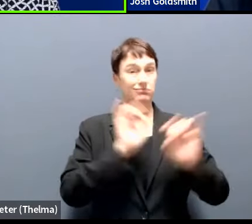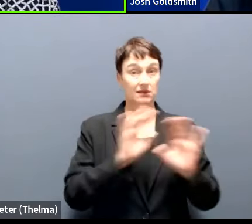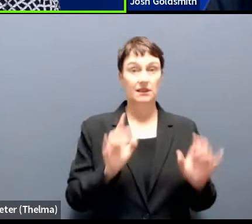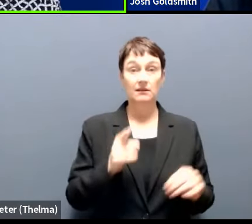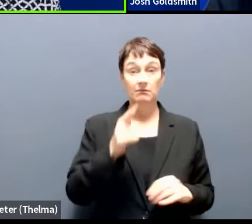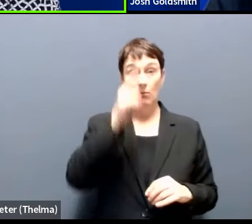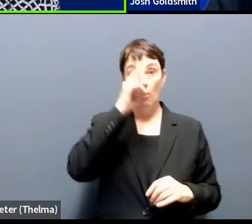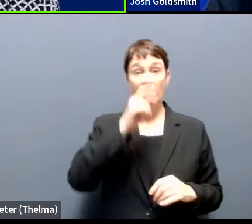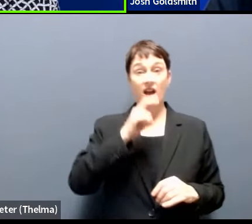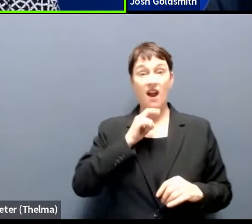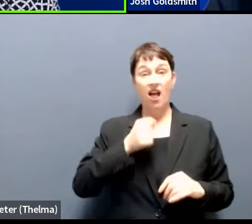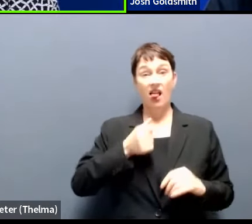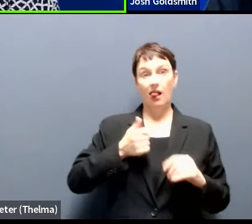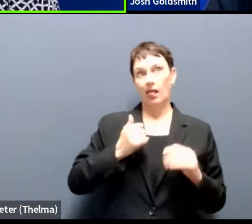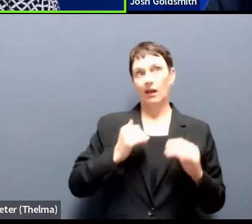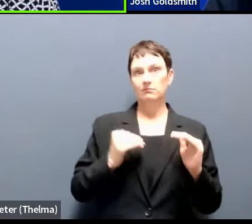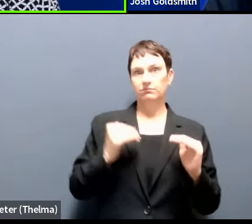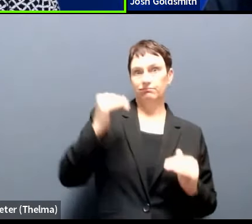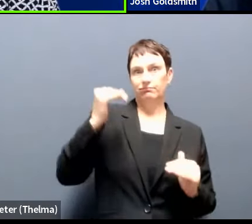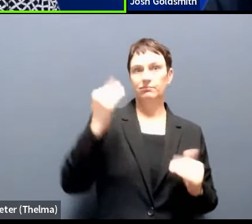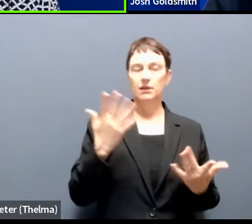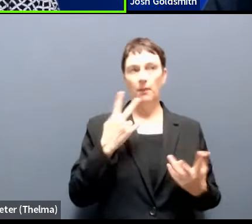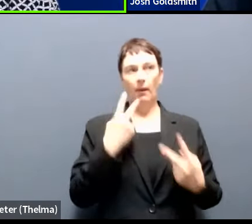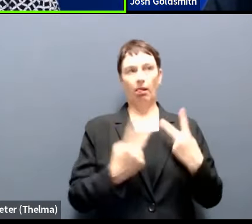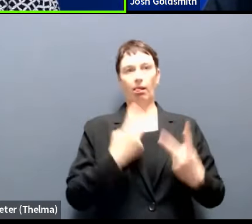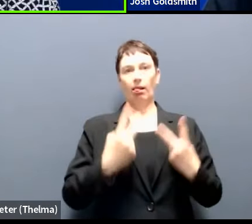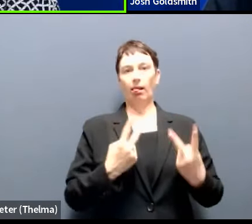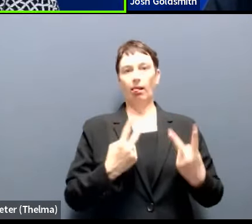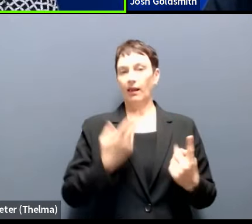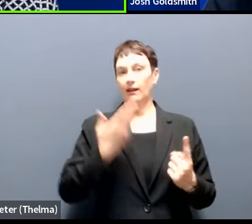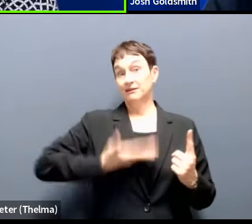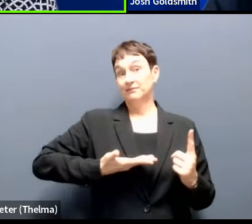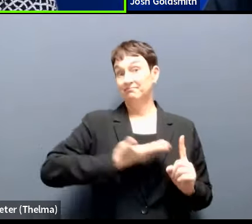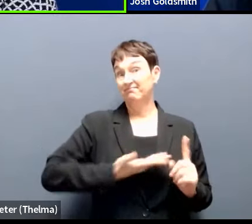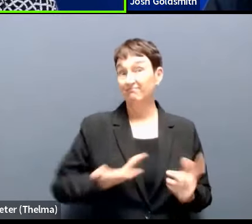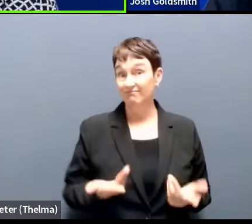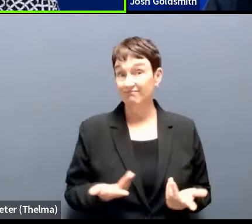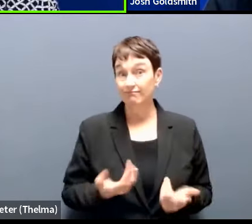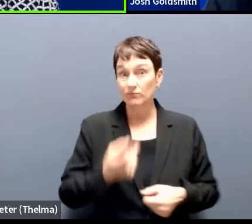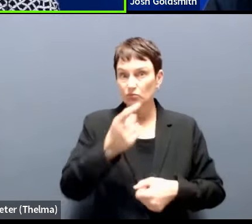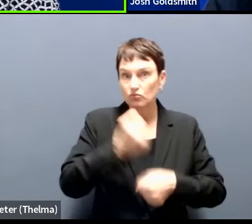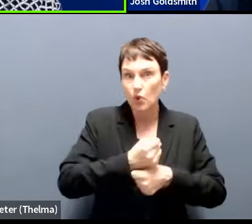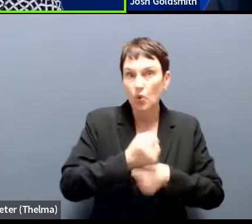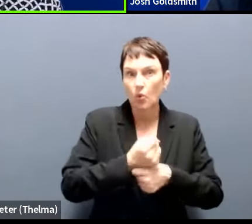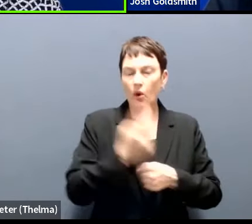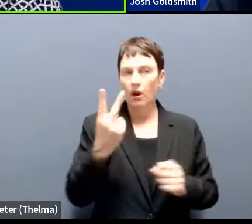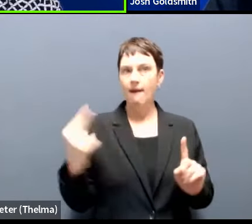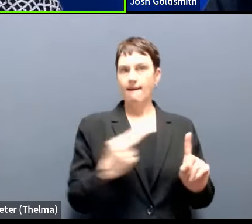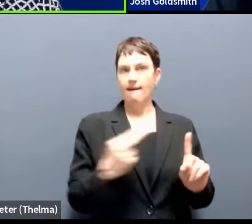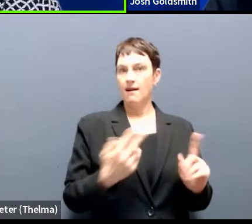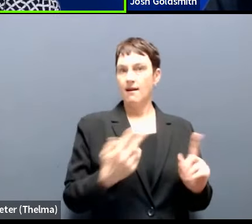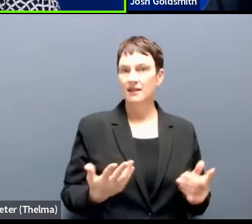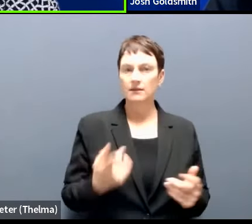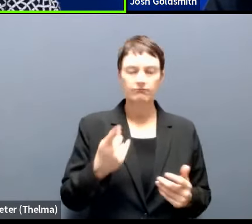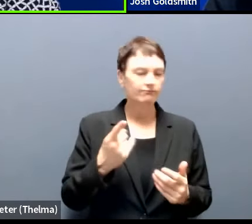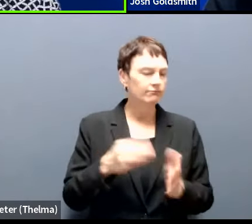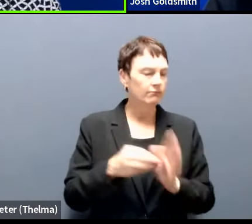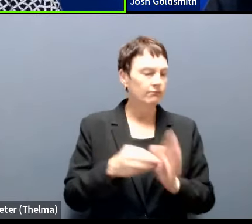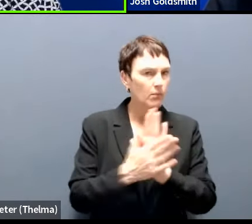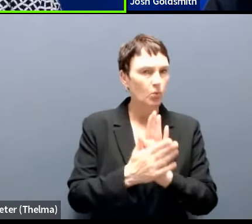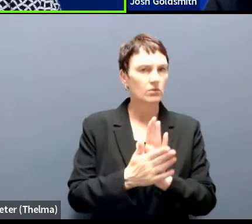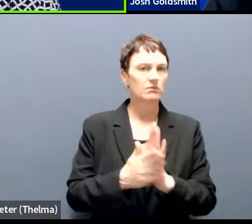profile and your visibility. So make sure that you share them and post them on the community, share them on social